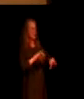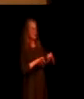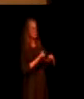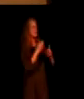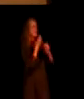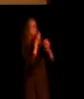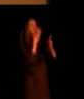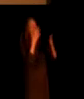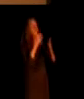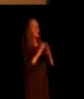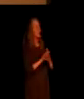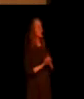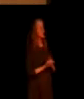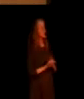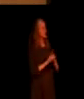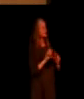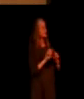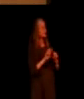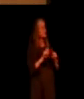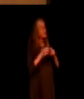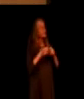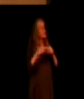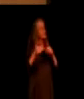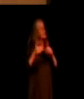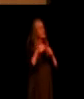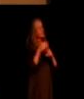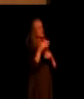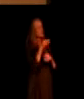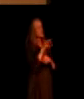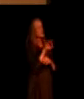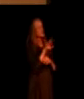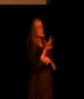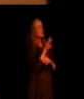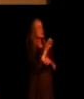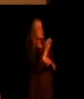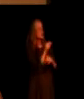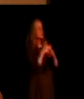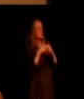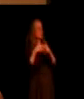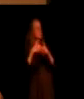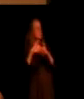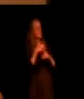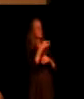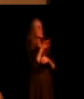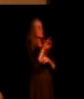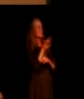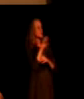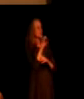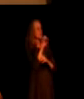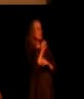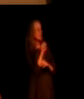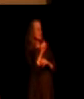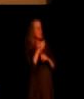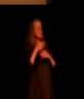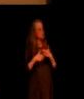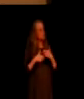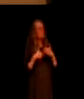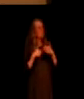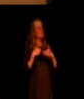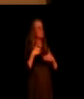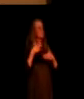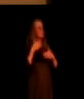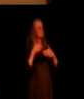And so all through the 60s, all through the 70s, the progression